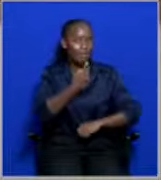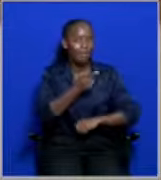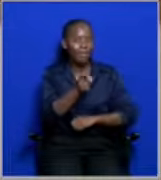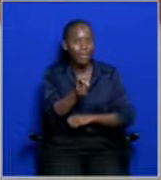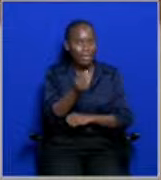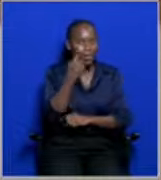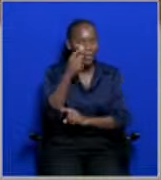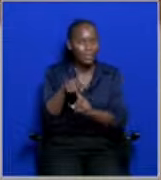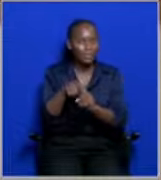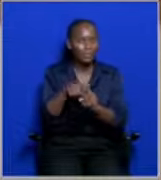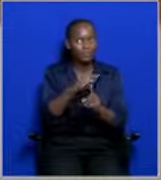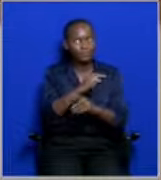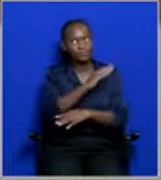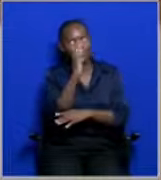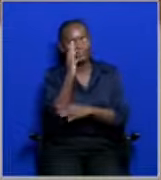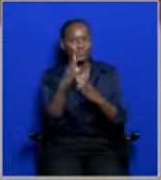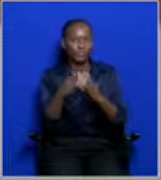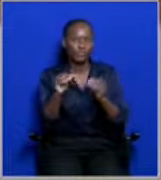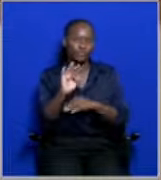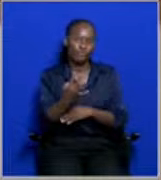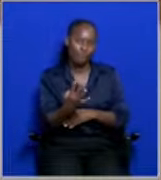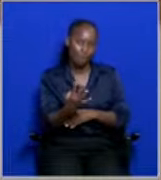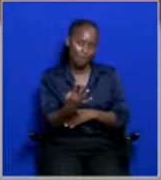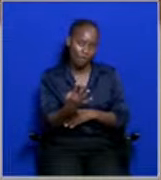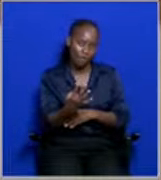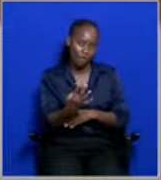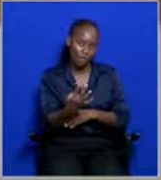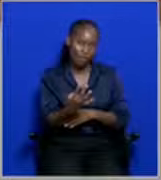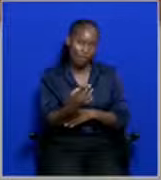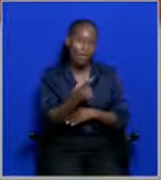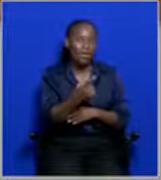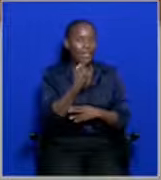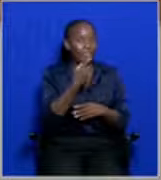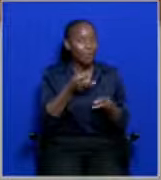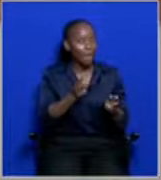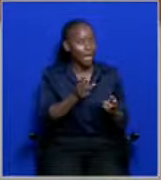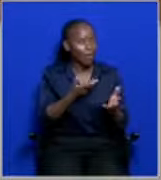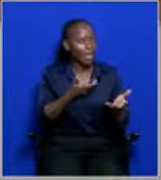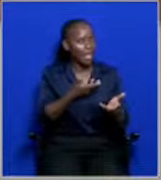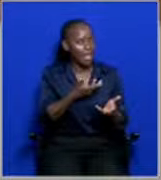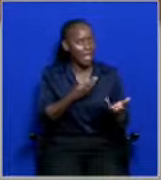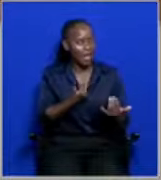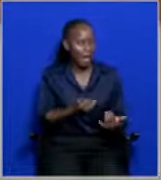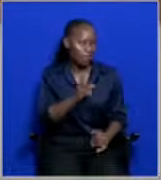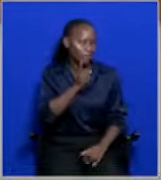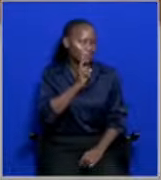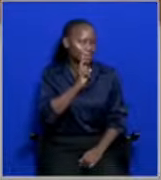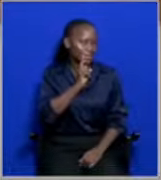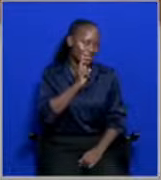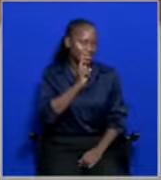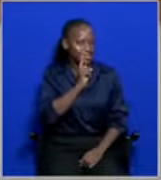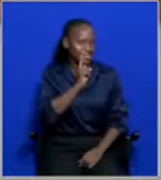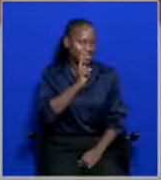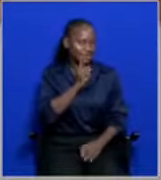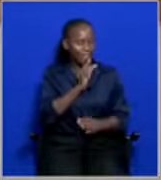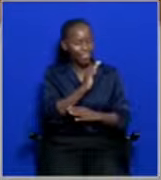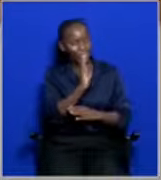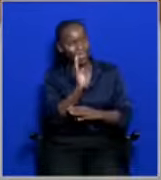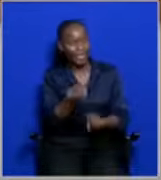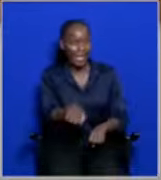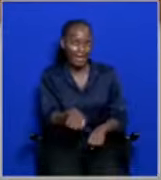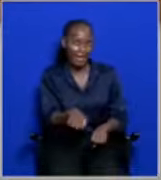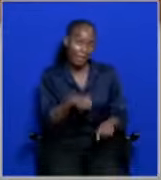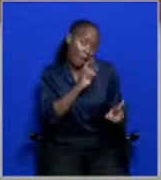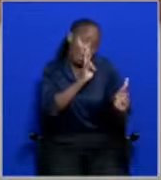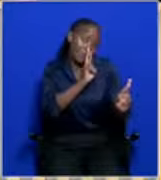level of engagement, maybe that is too hopeful on my part. And I'm not saying that there shouldn't be engagement, just...